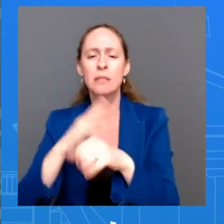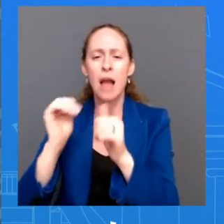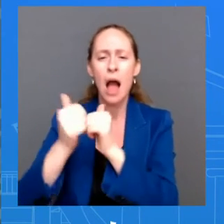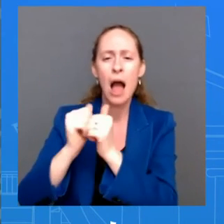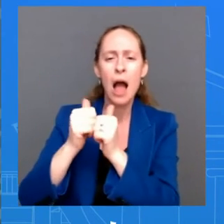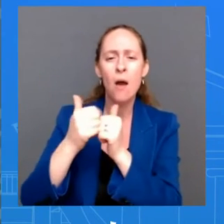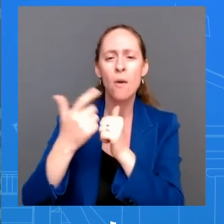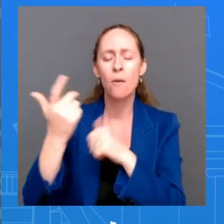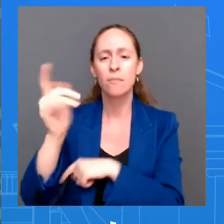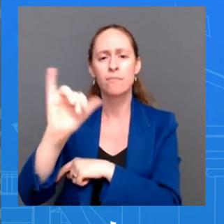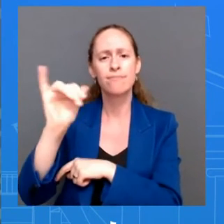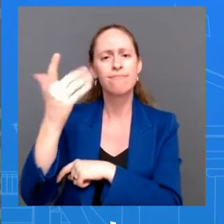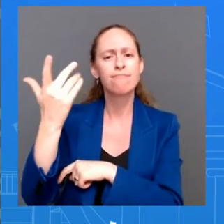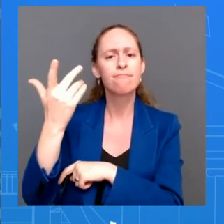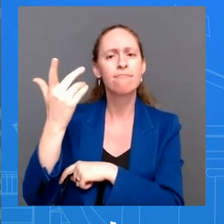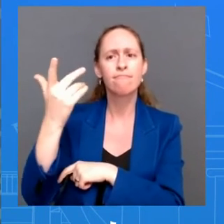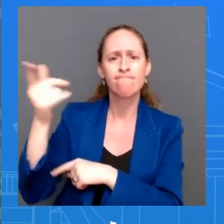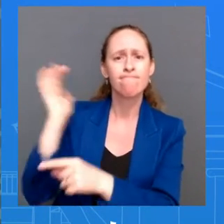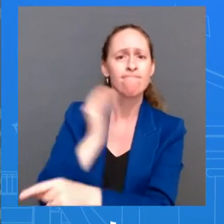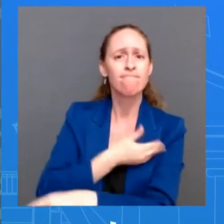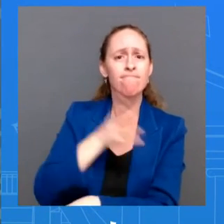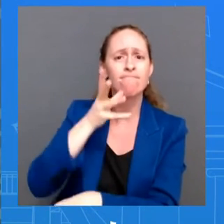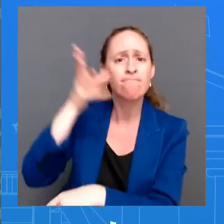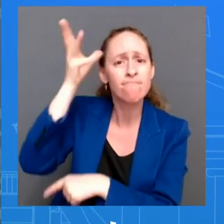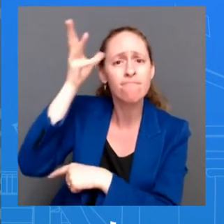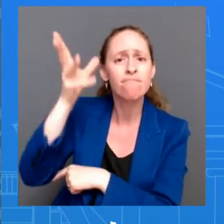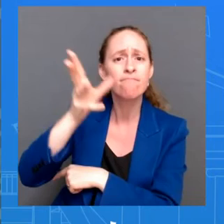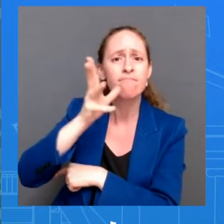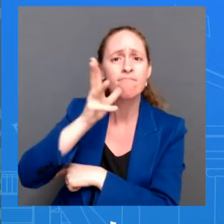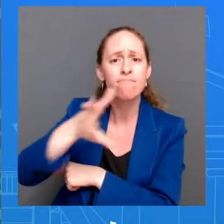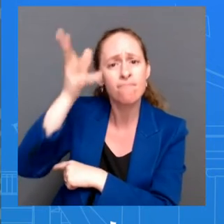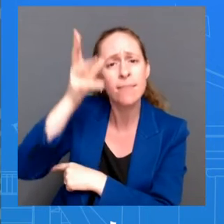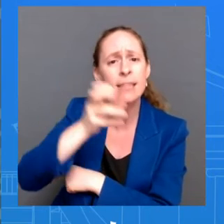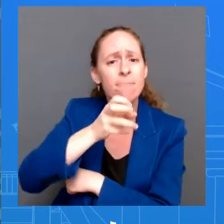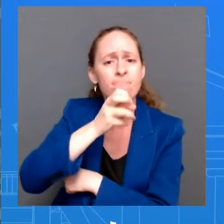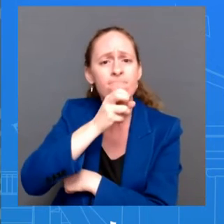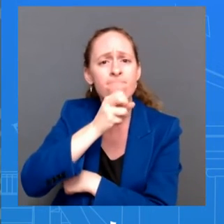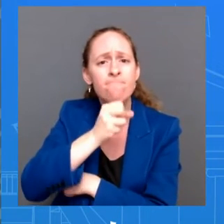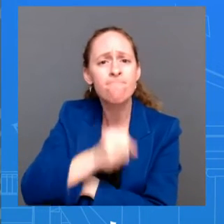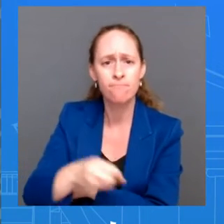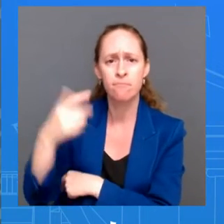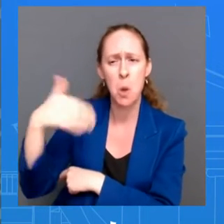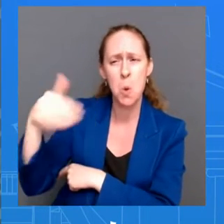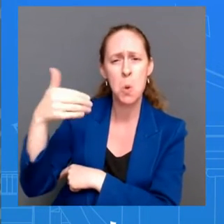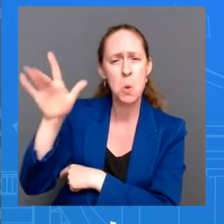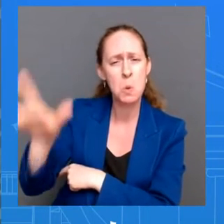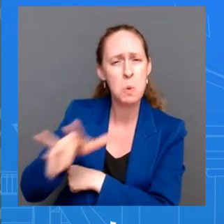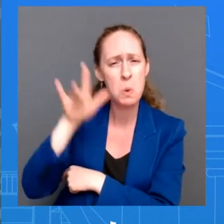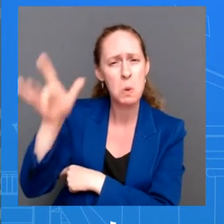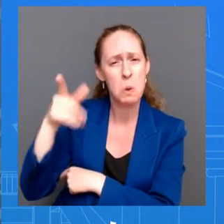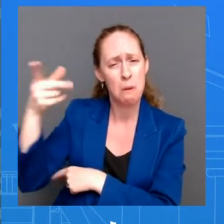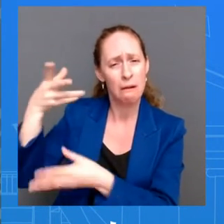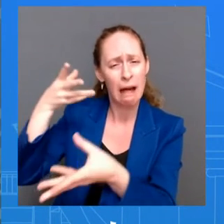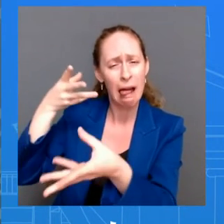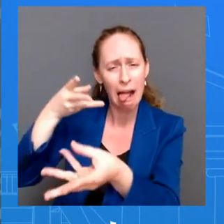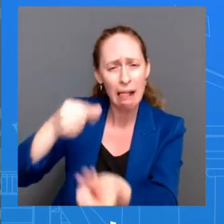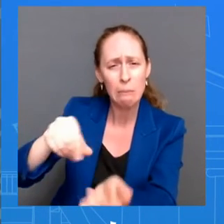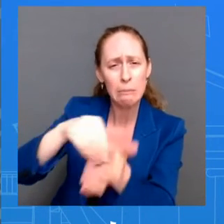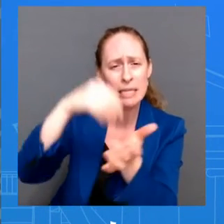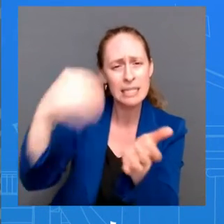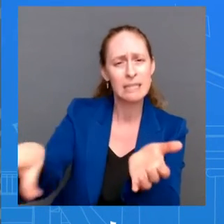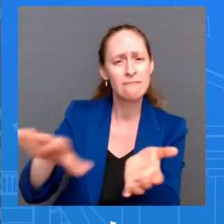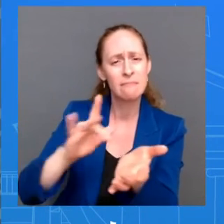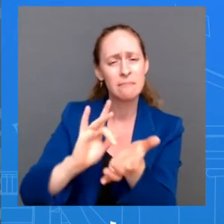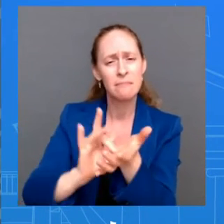they going to pay for their pharmaceutical drugs. This is a way to do that. And, you know, for the fact that Republicans